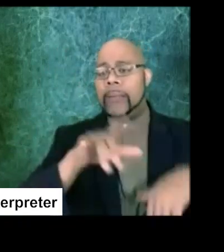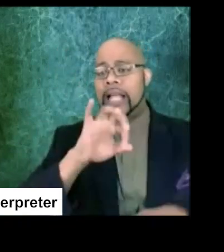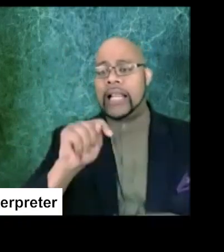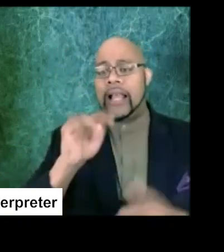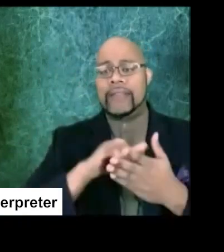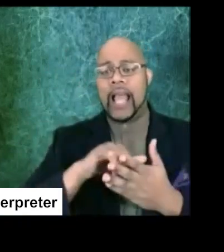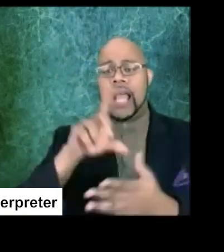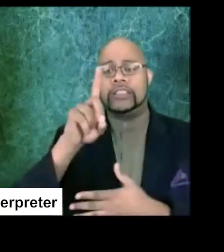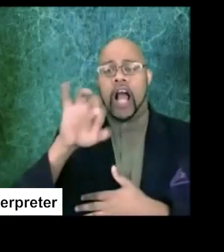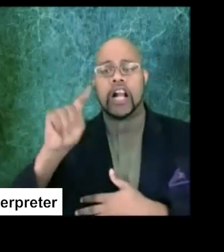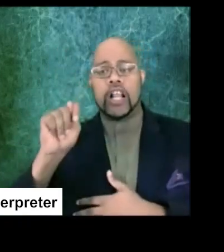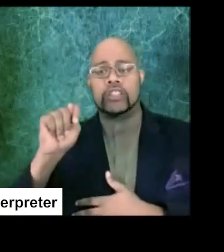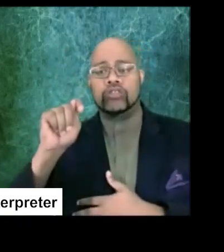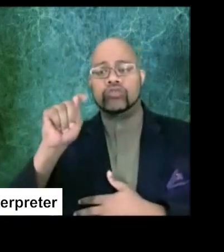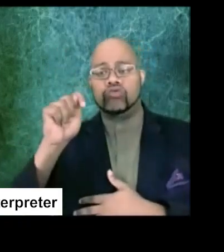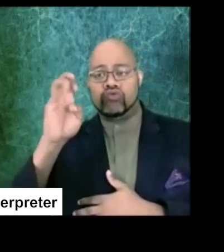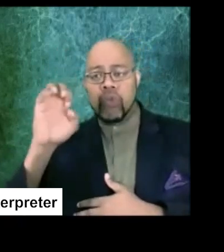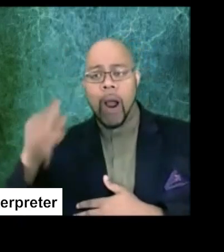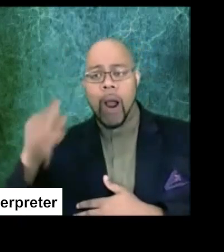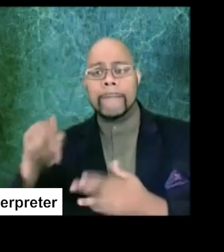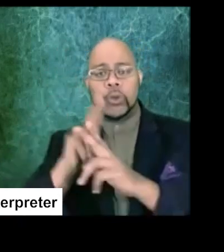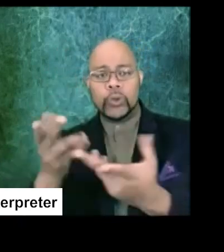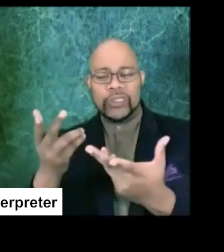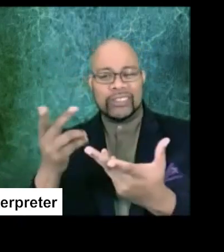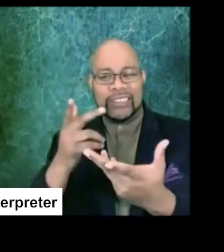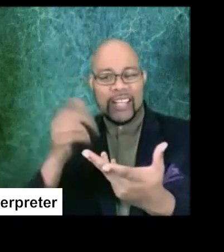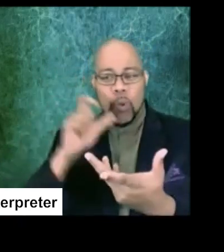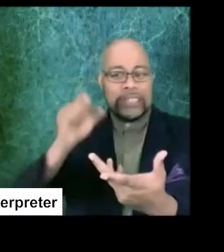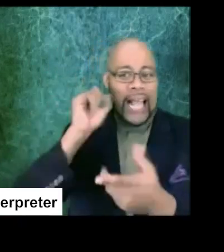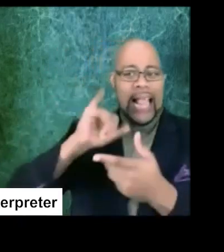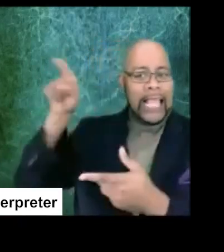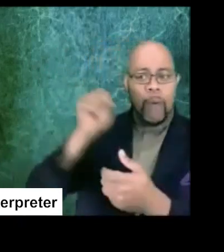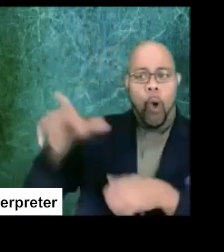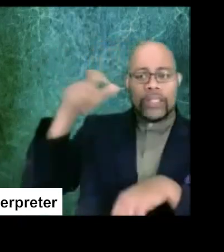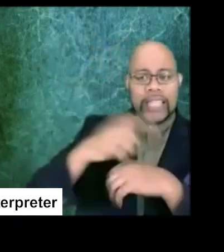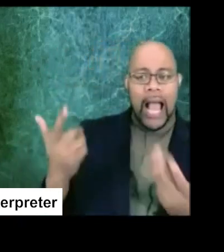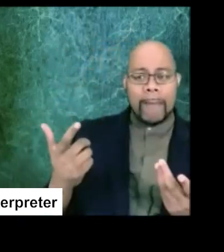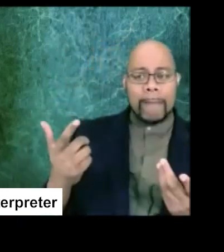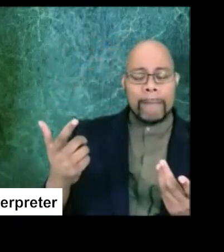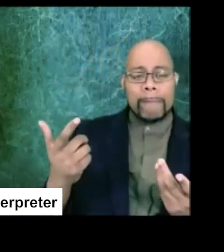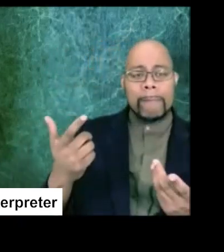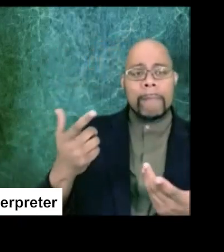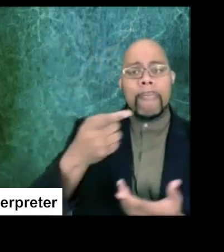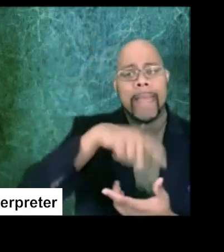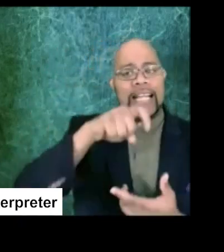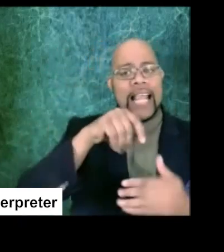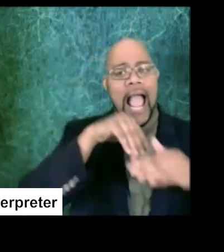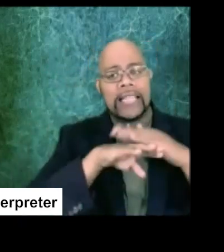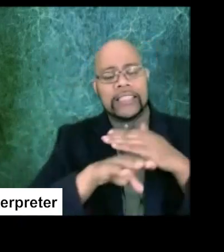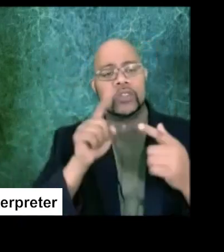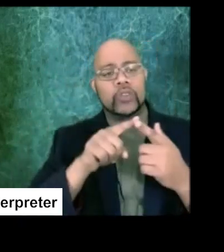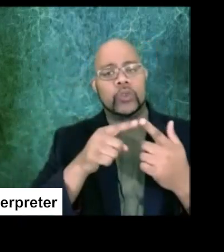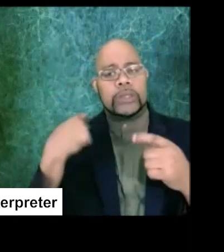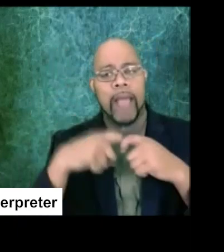Donald Trump uses. They don't want to sound necessarily like Donald Trump all the time. They need access to